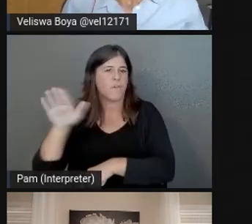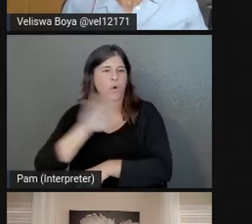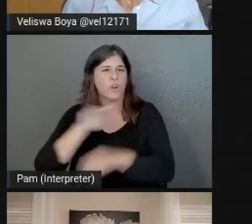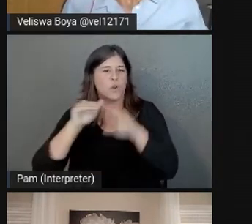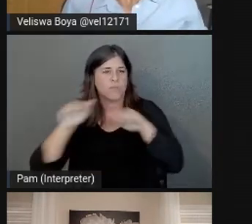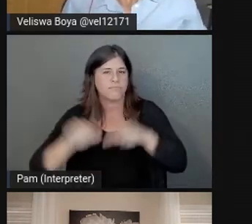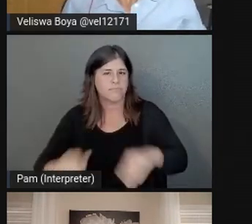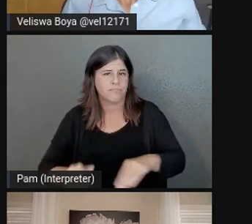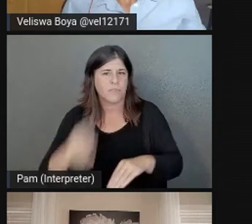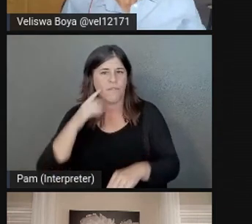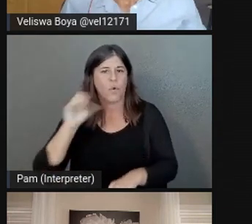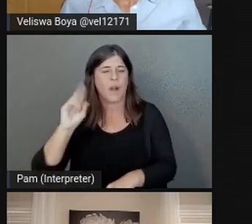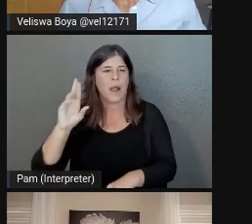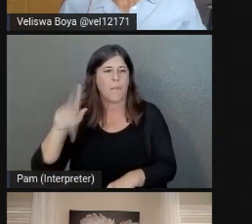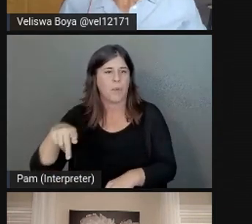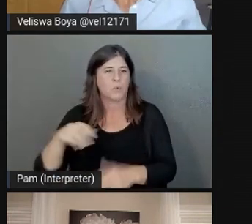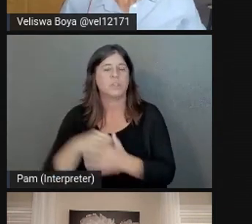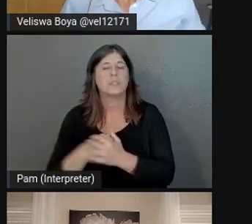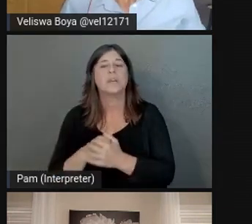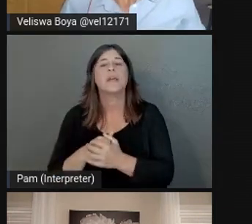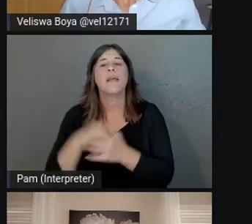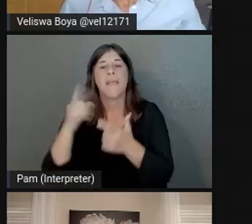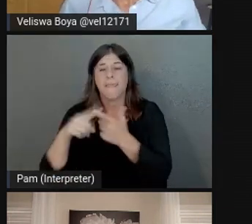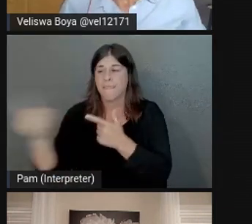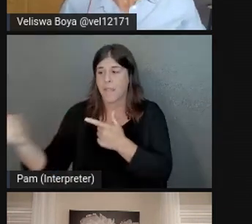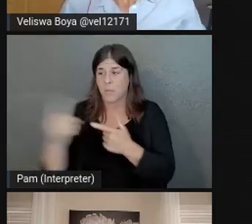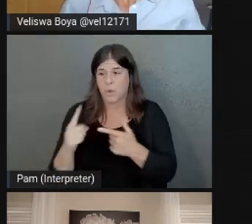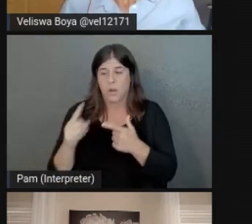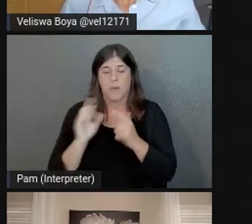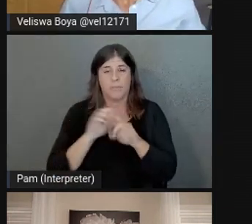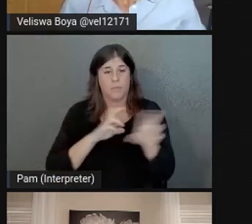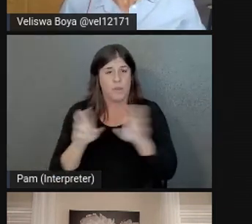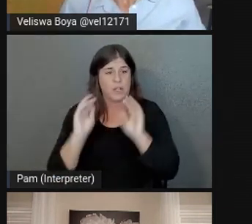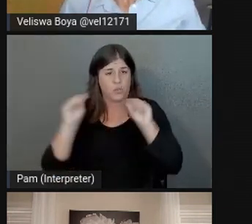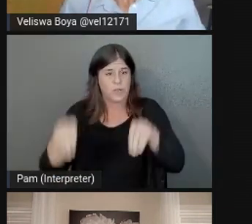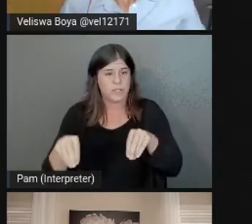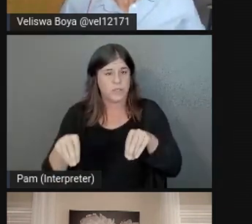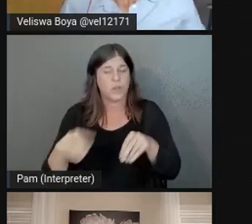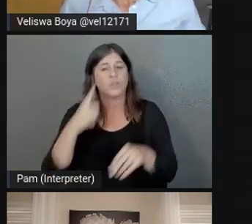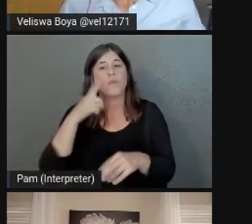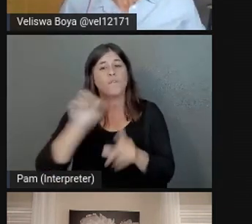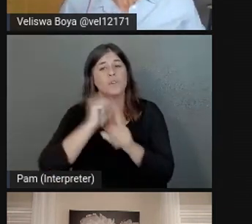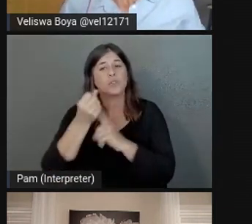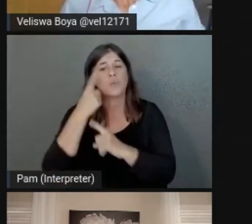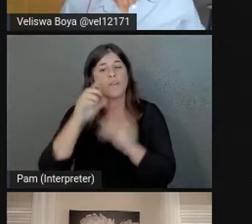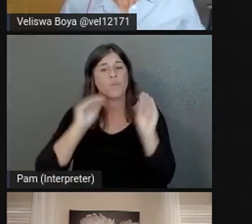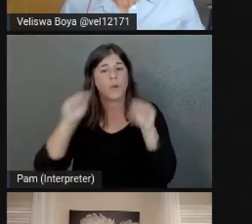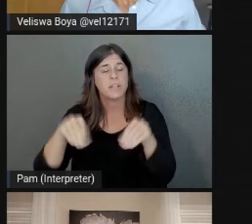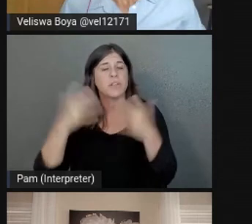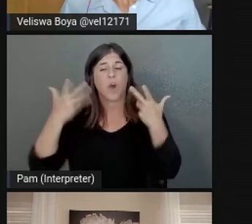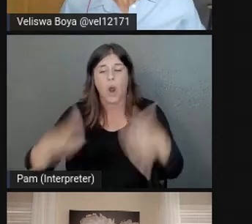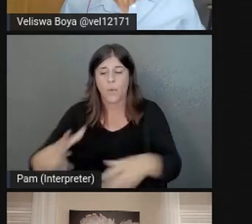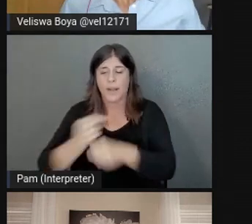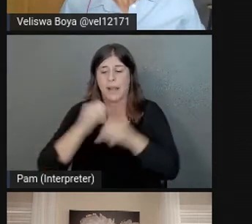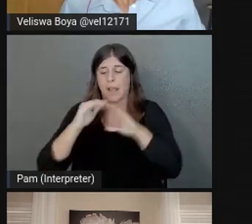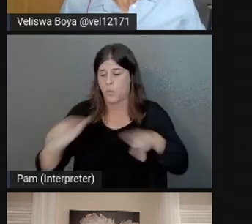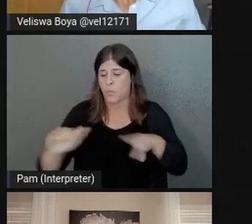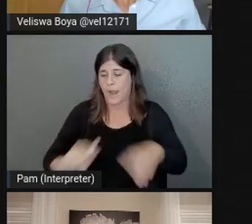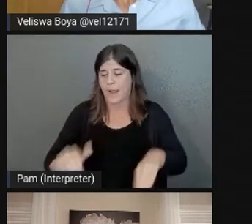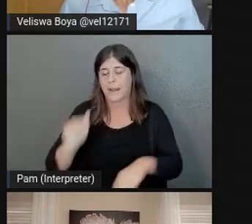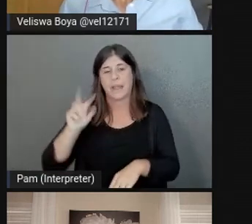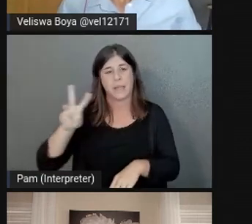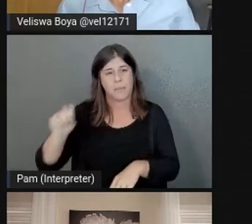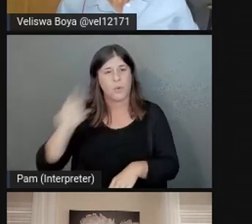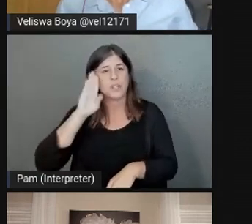AWS Outposts. And then they'll come in to install. And so in the case of doing the install, after you receive your rack, AWS is actually going to